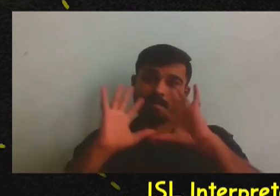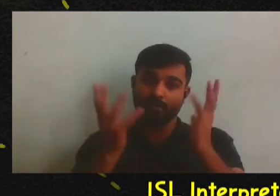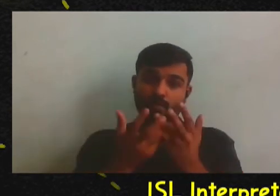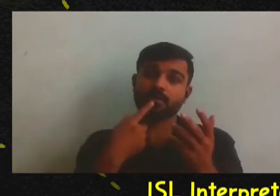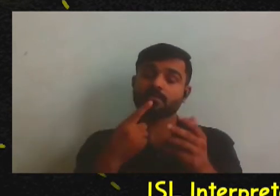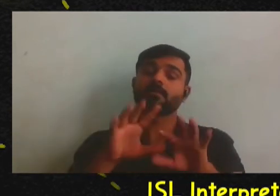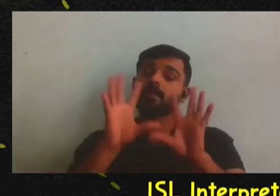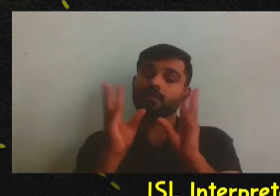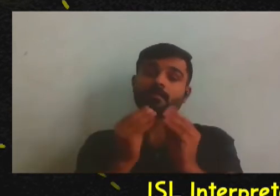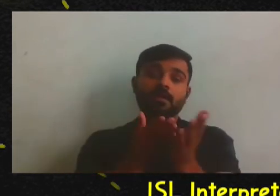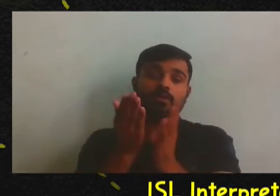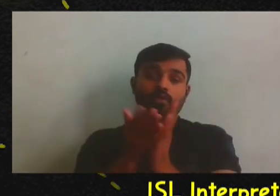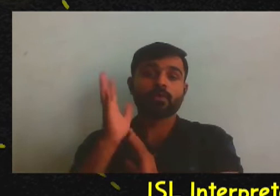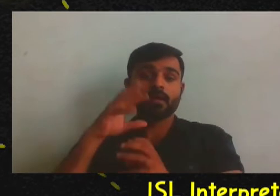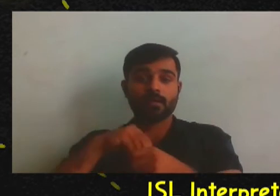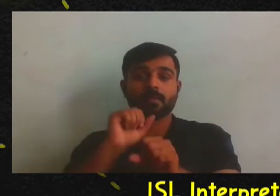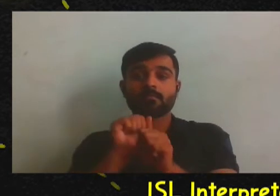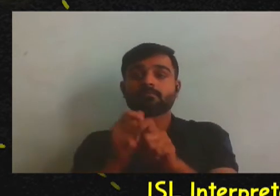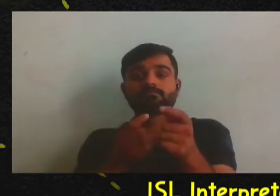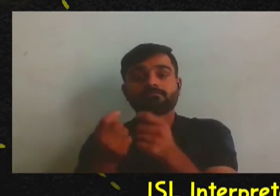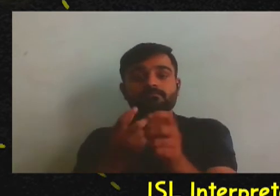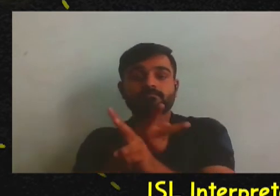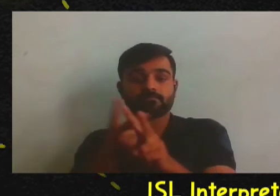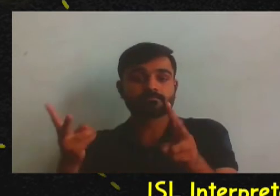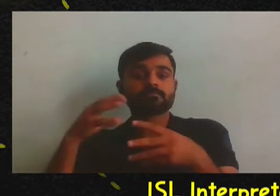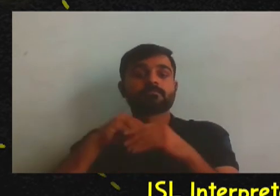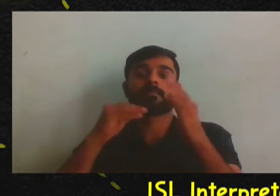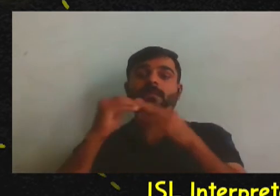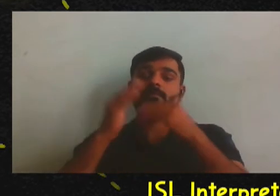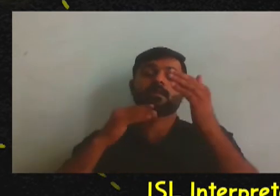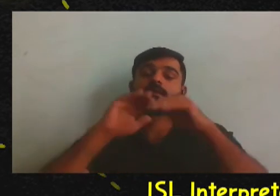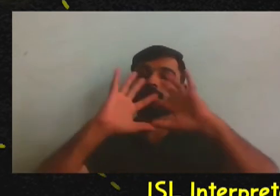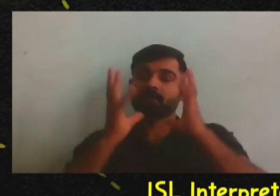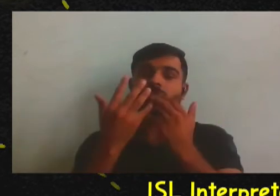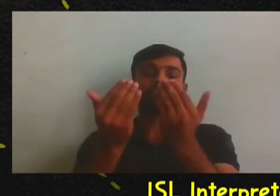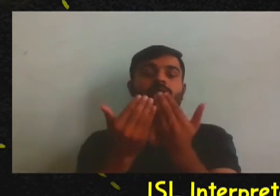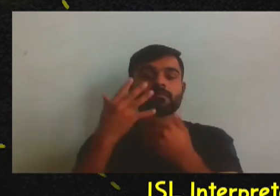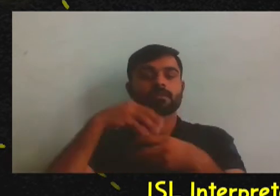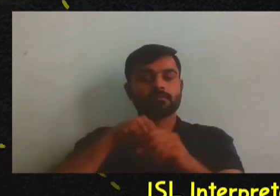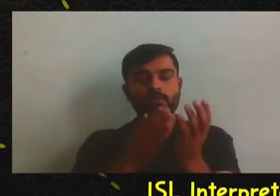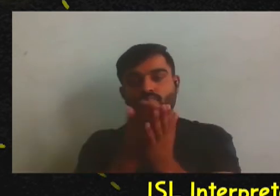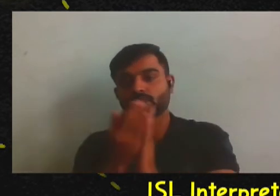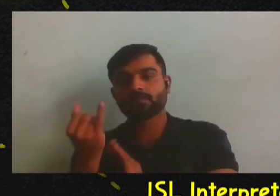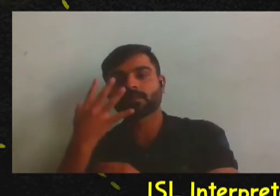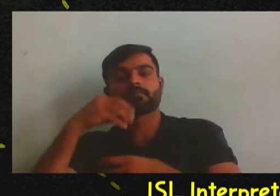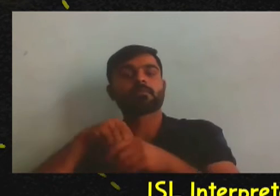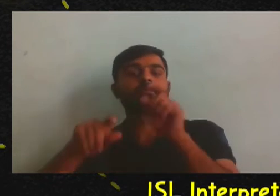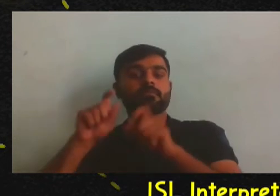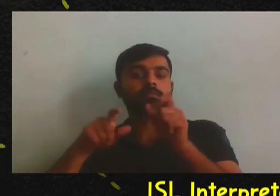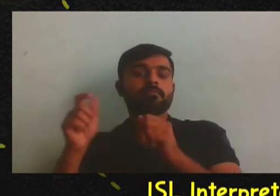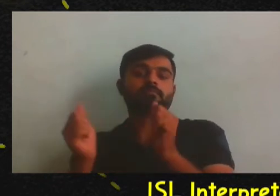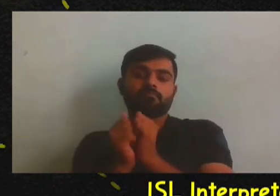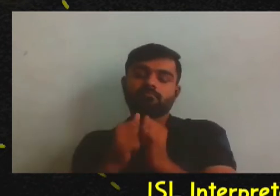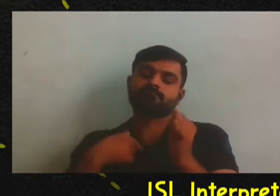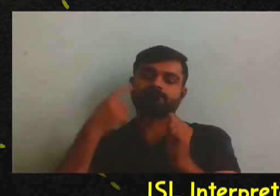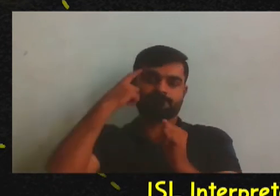there are also ways where girls are navigating these, and building support communities for themselves. They're finding ways to report people. And I